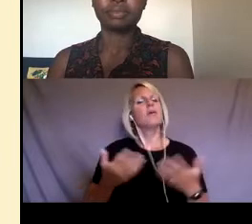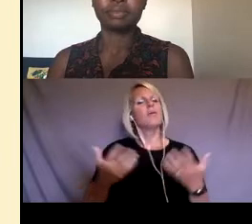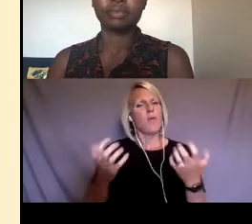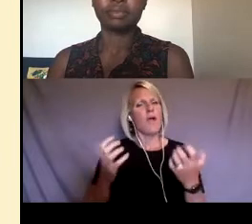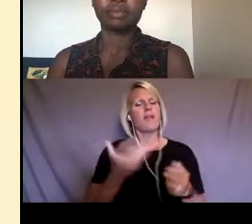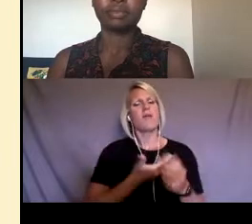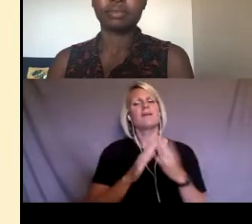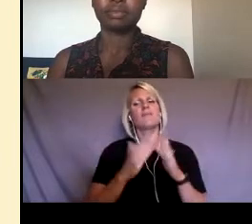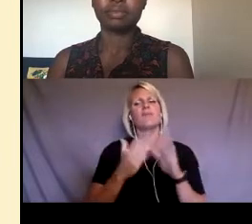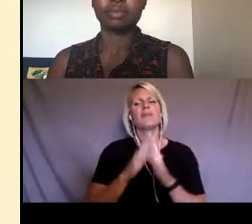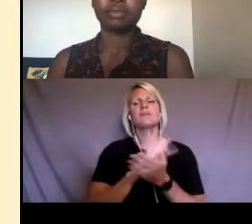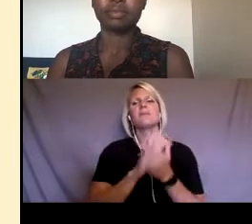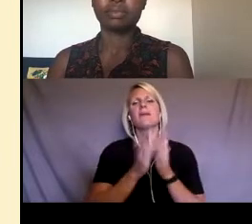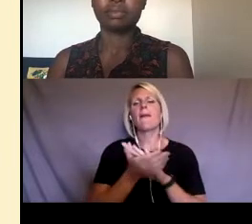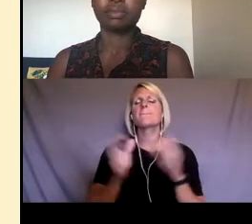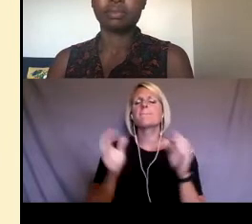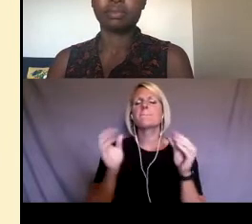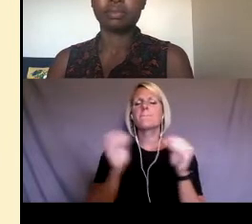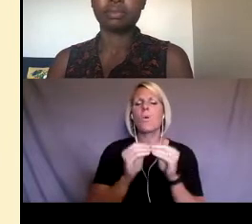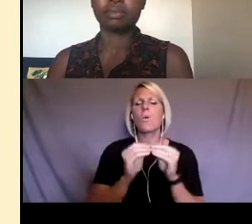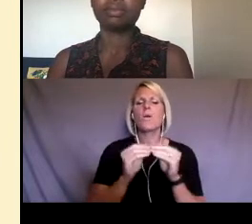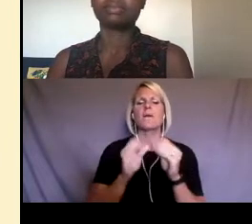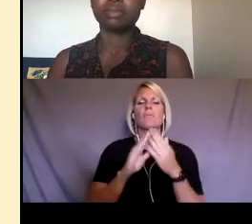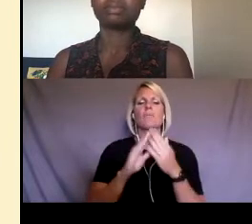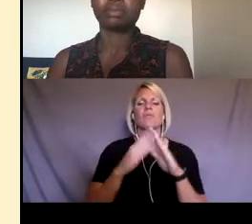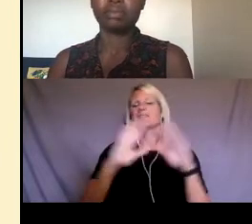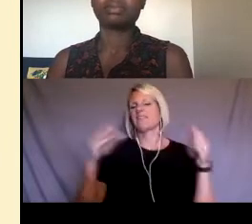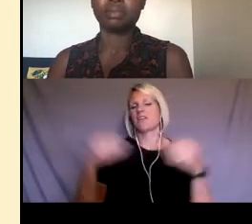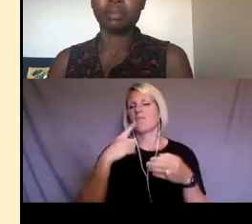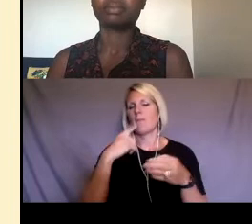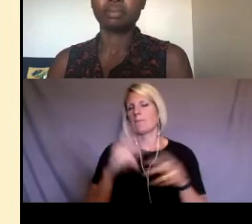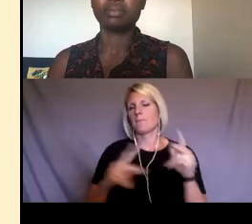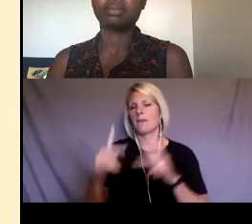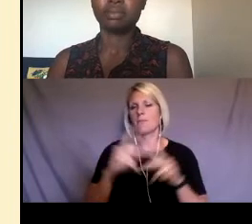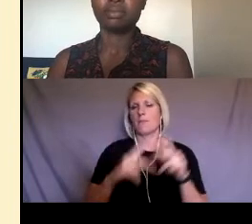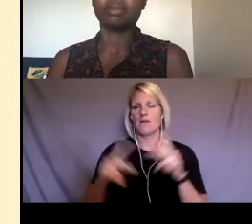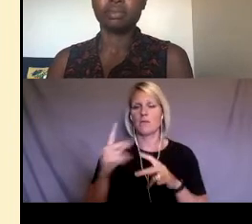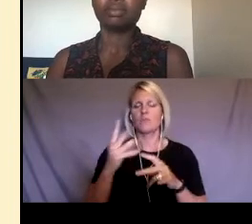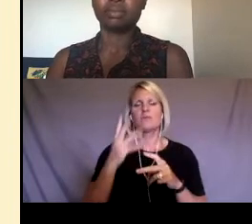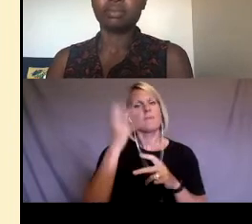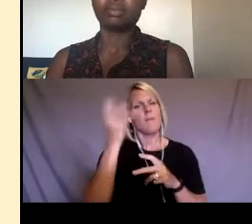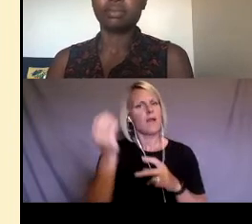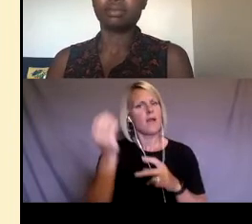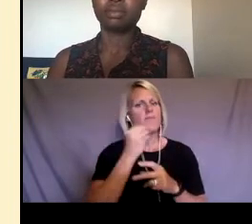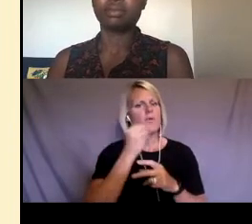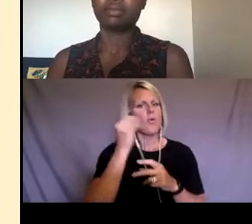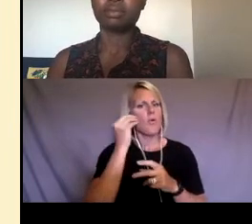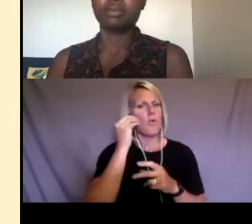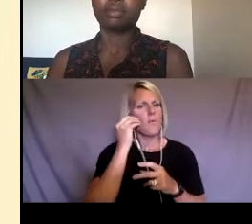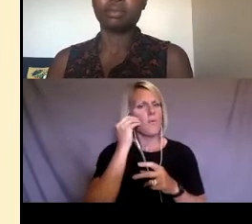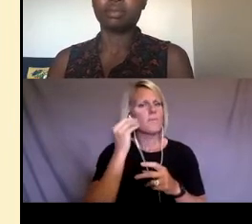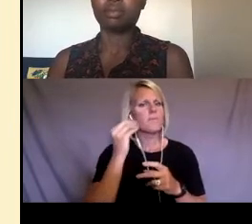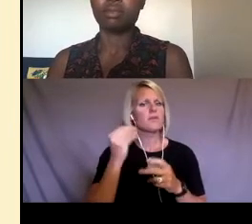become more community centered for the people to come out of their homes, venture out in their community to shop,